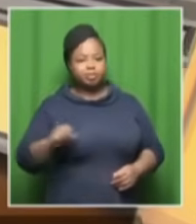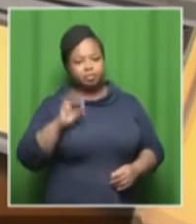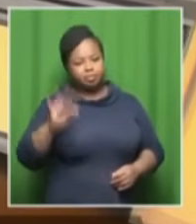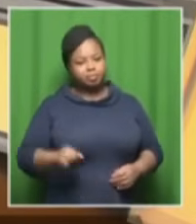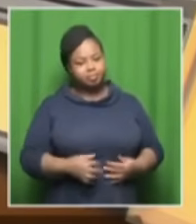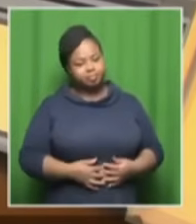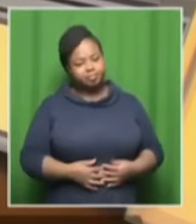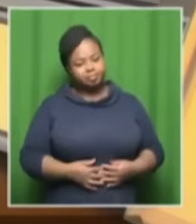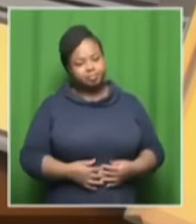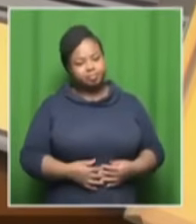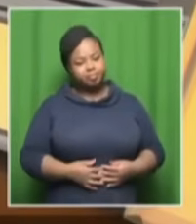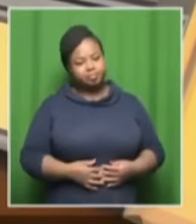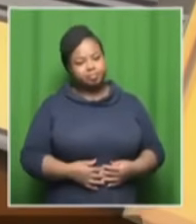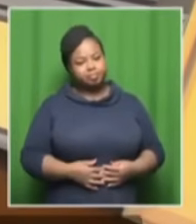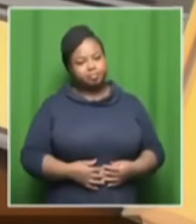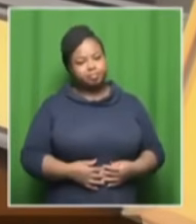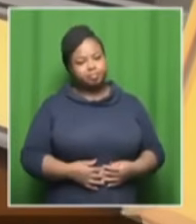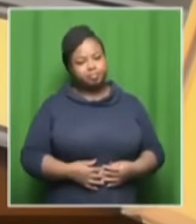Africa.